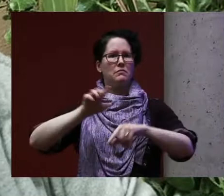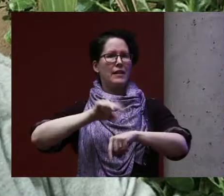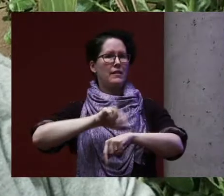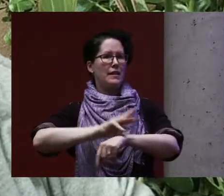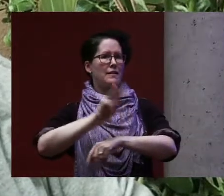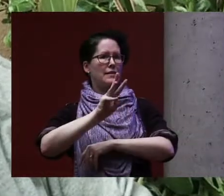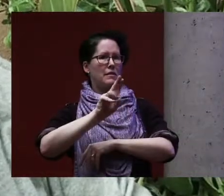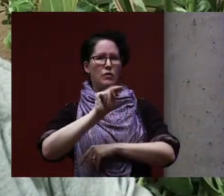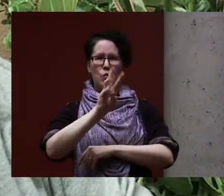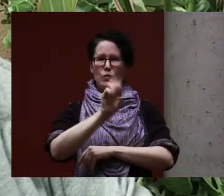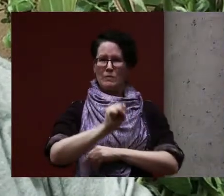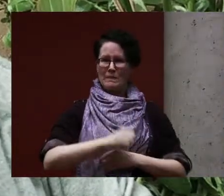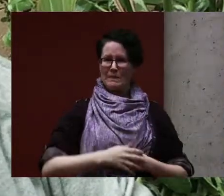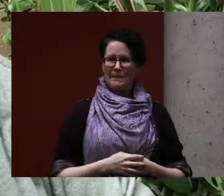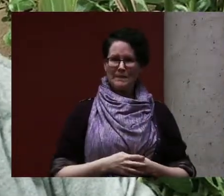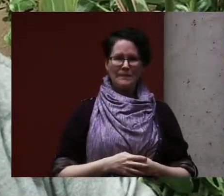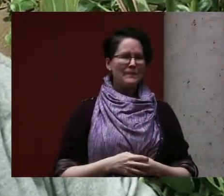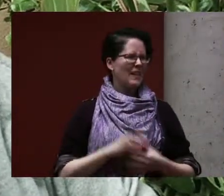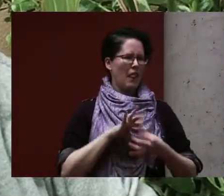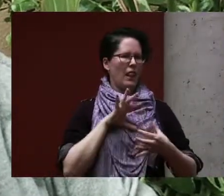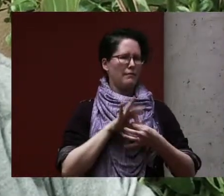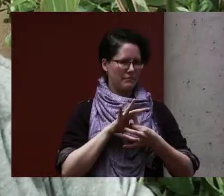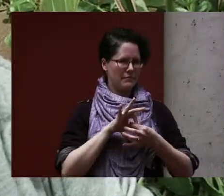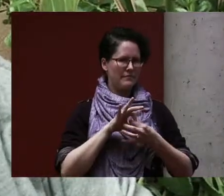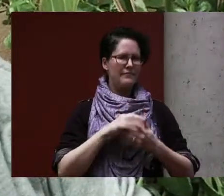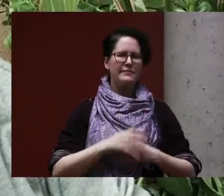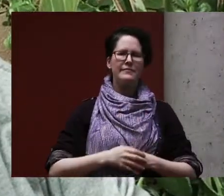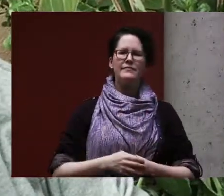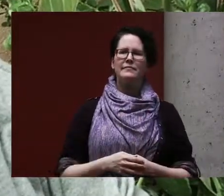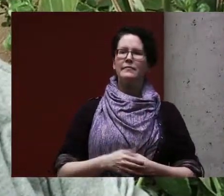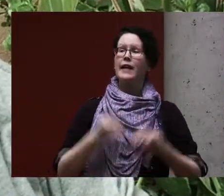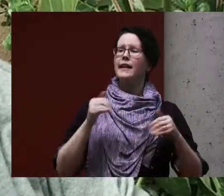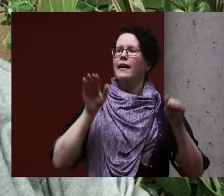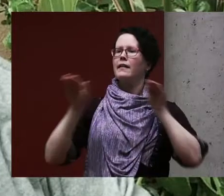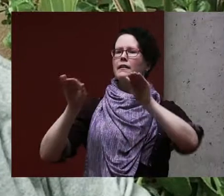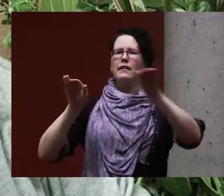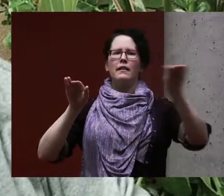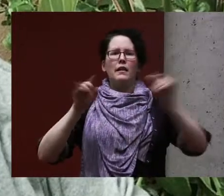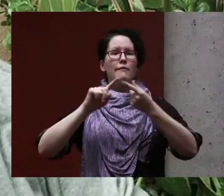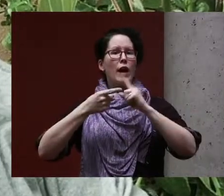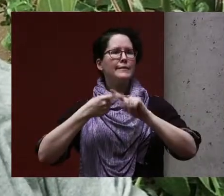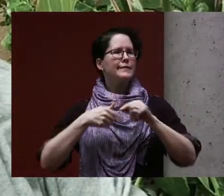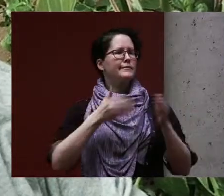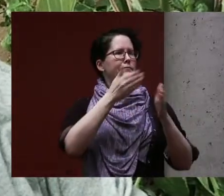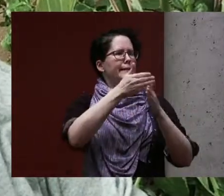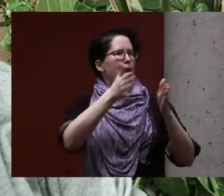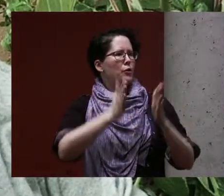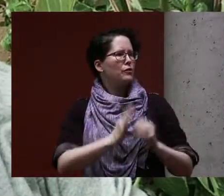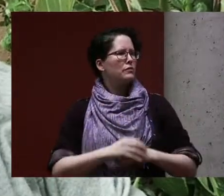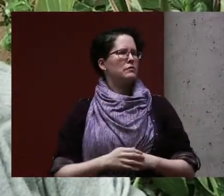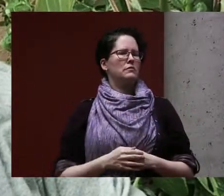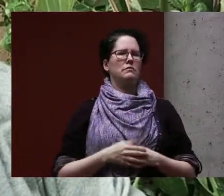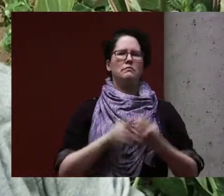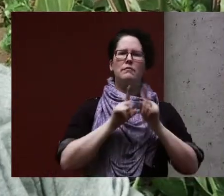news. Today we are asking our friends and our neighbors and